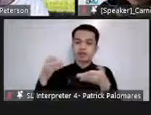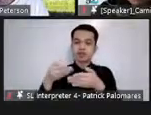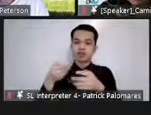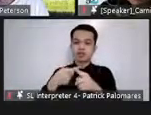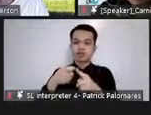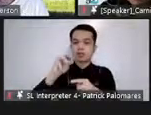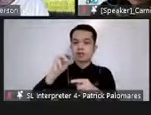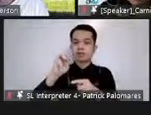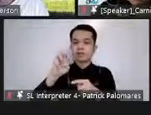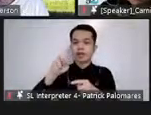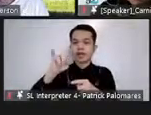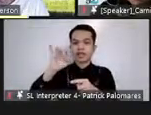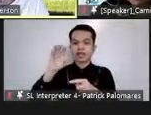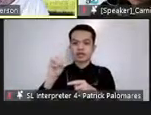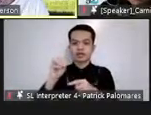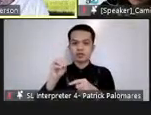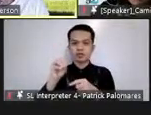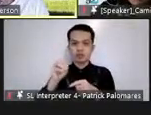Mexico.